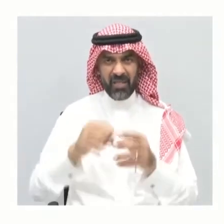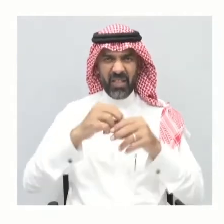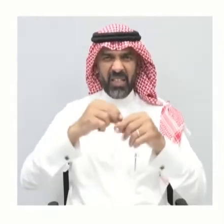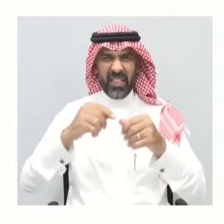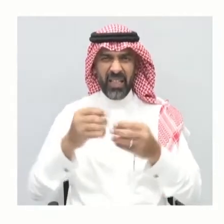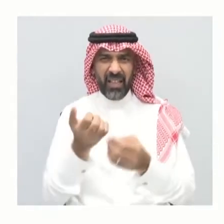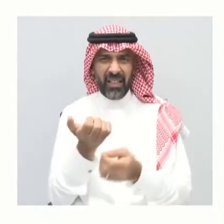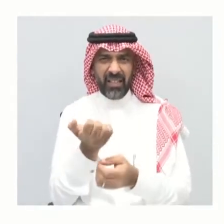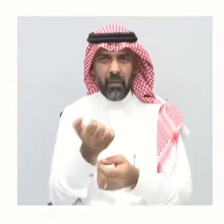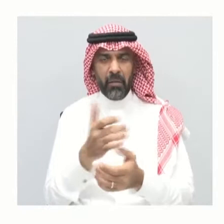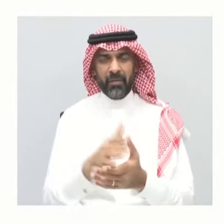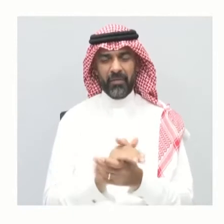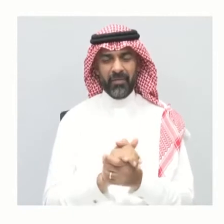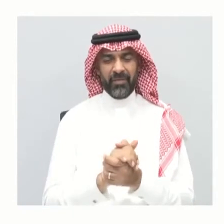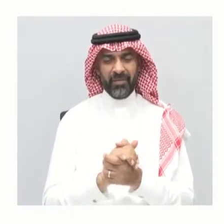the